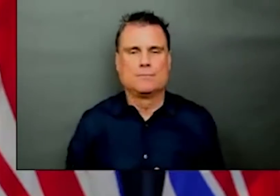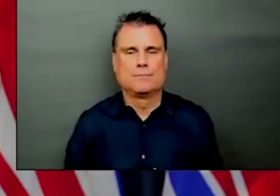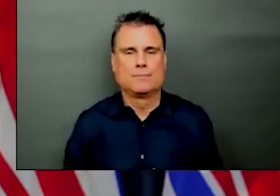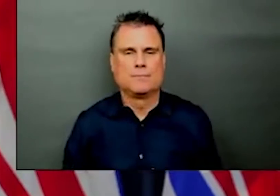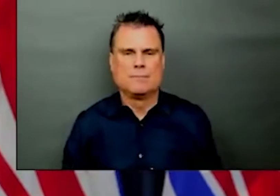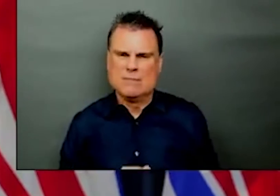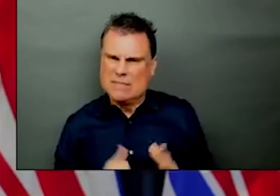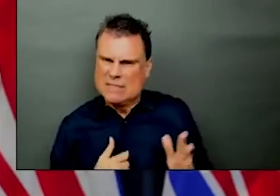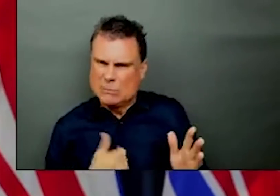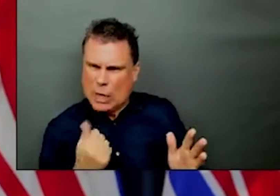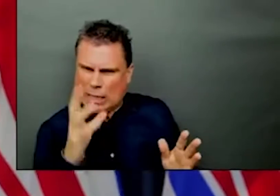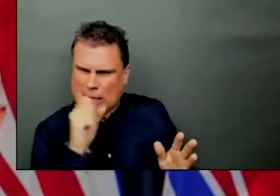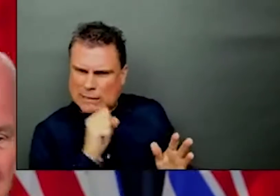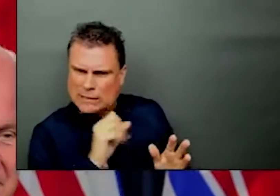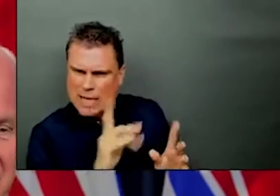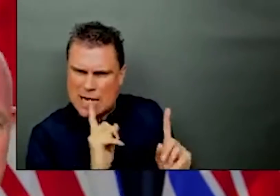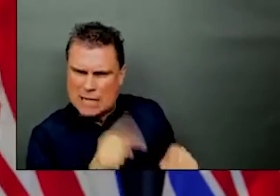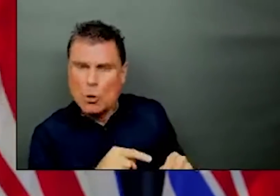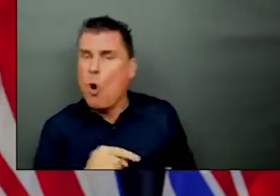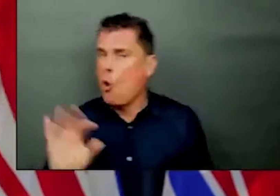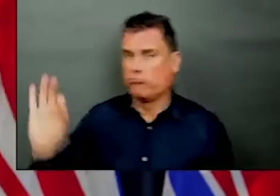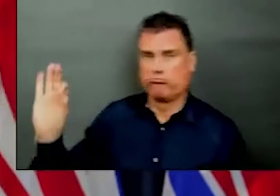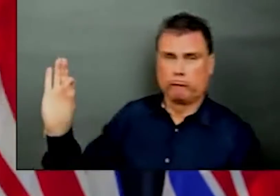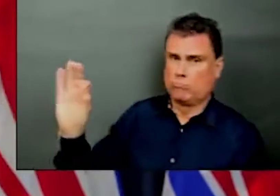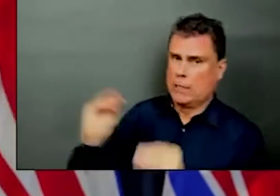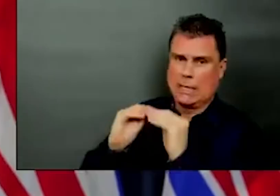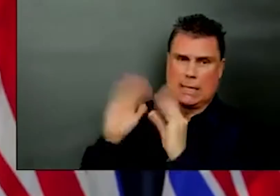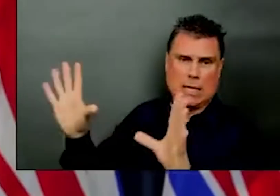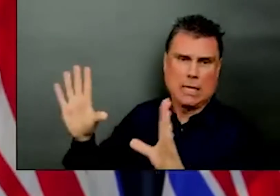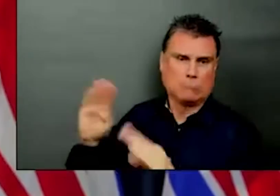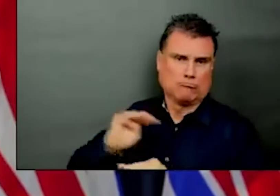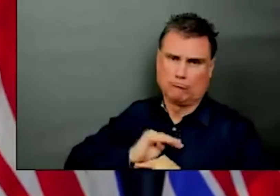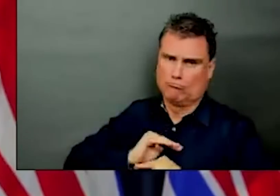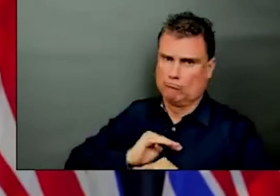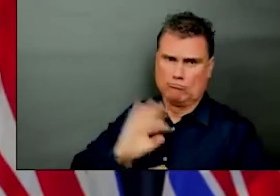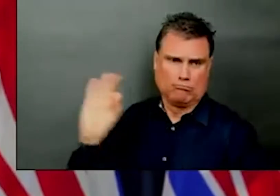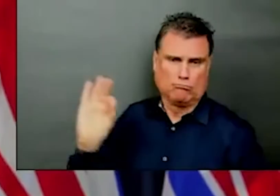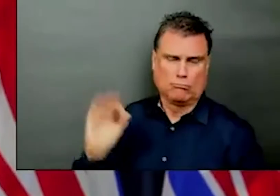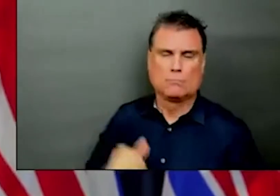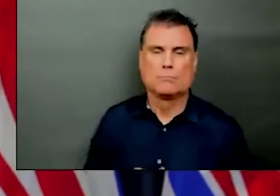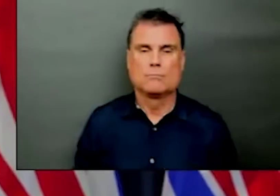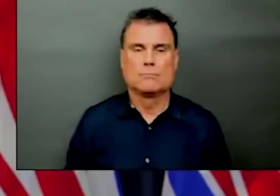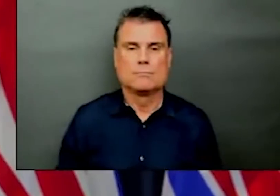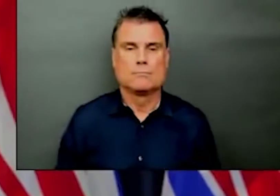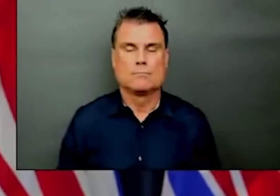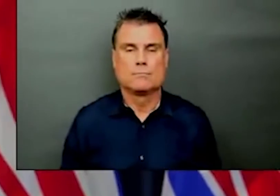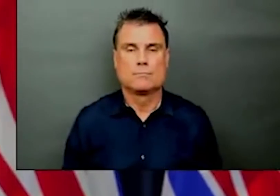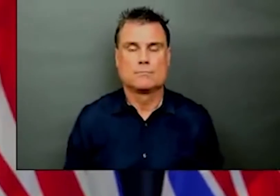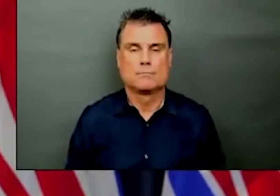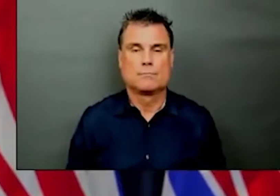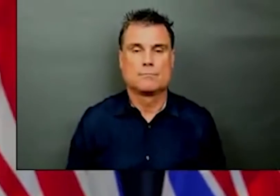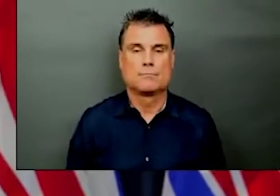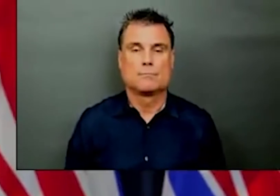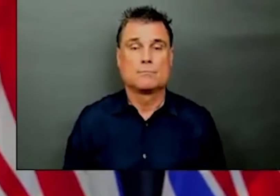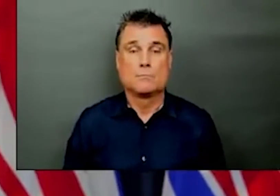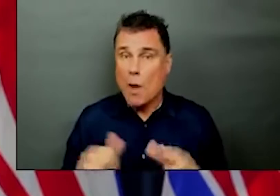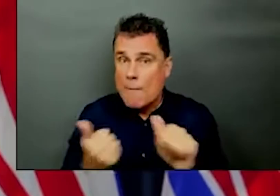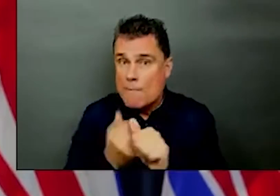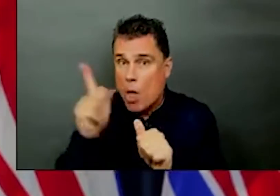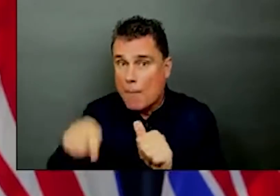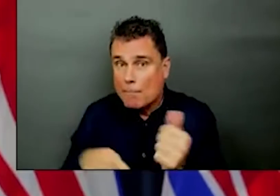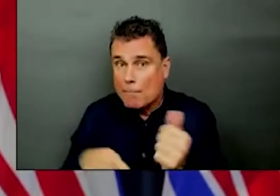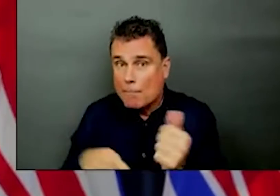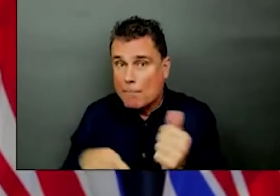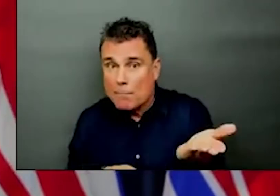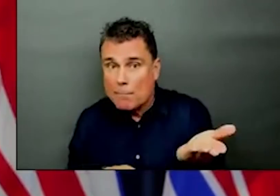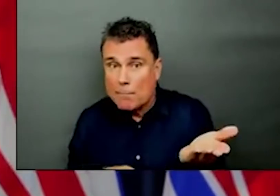No, you got it. Perfect. Thanks. Richard, do you have a follow-up question? I did. For